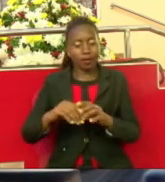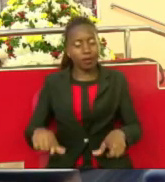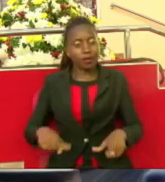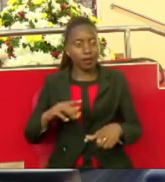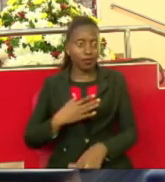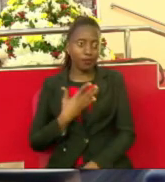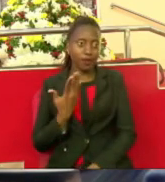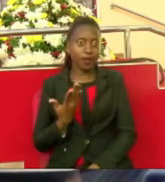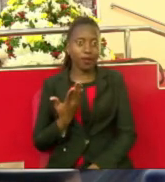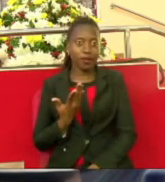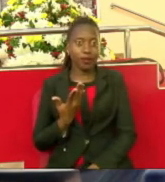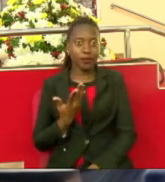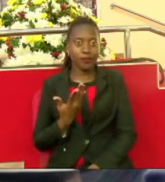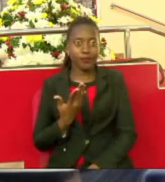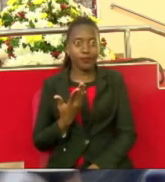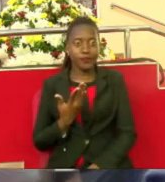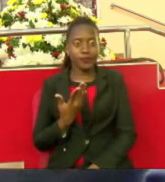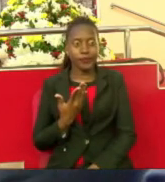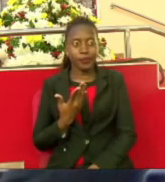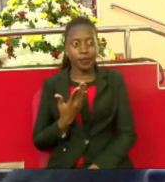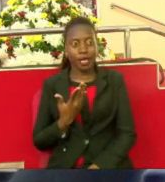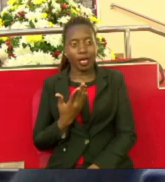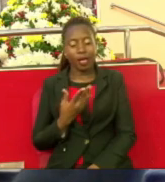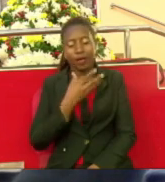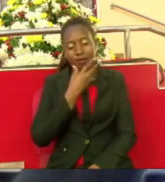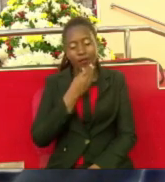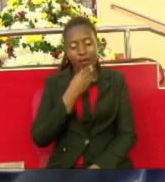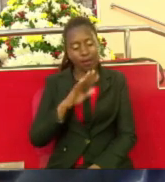And my dad was always very supportive.